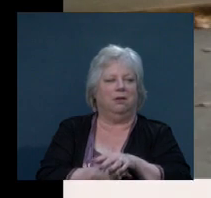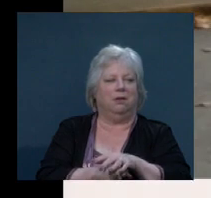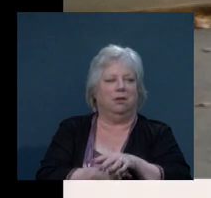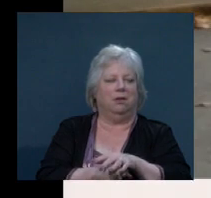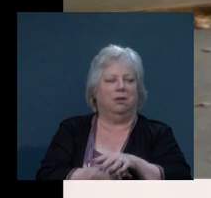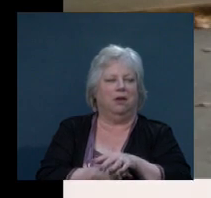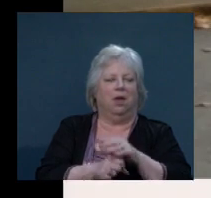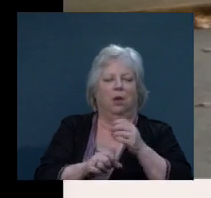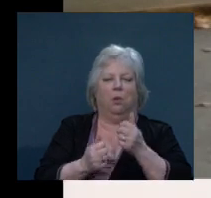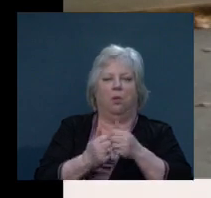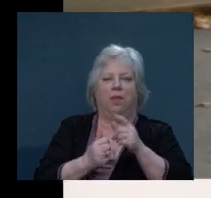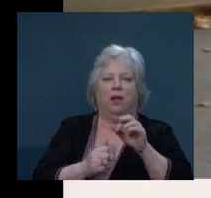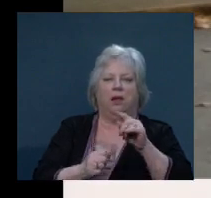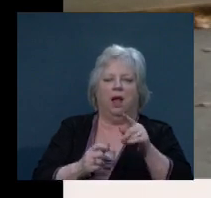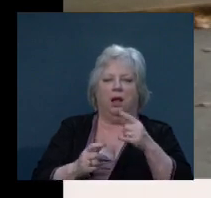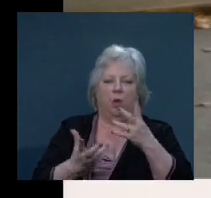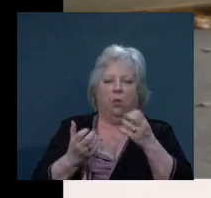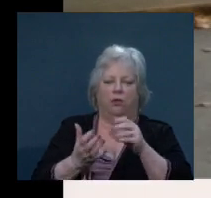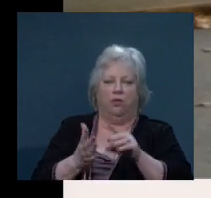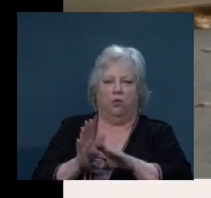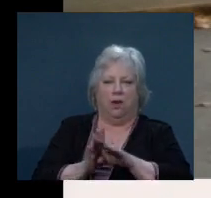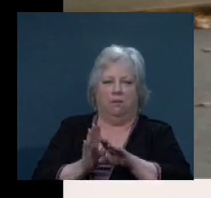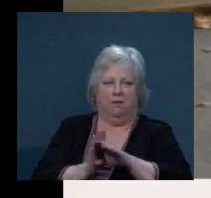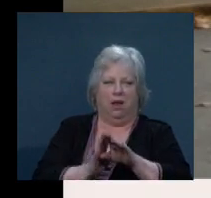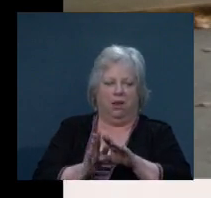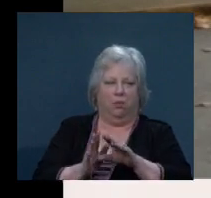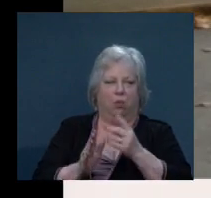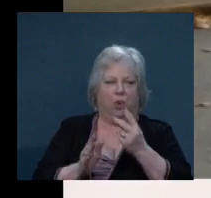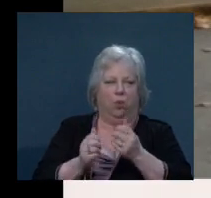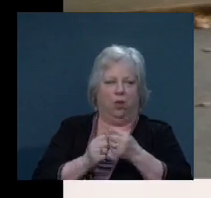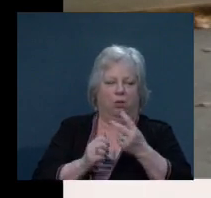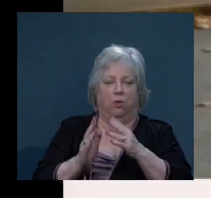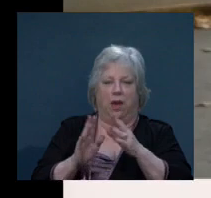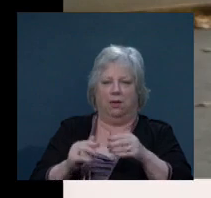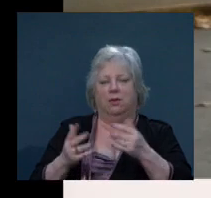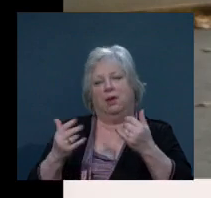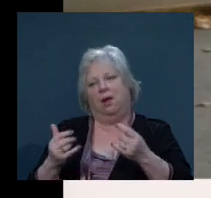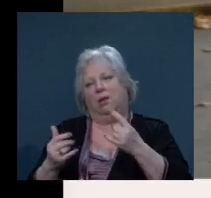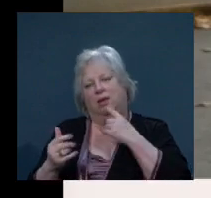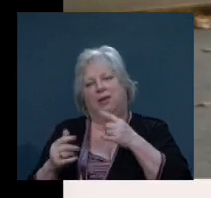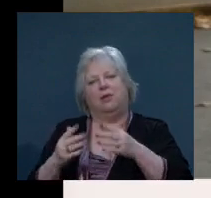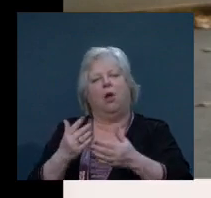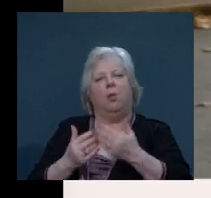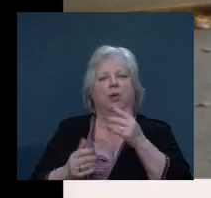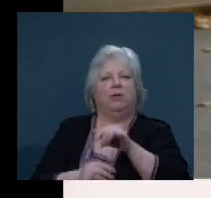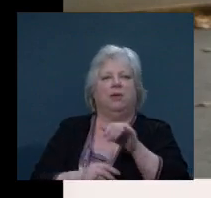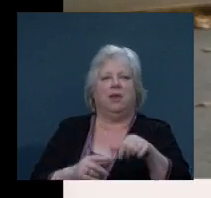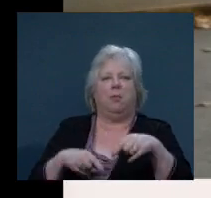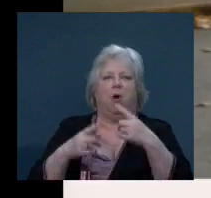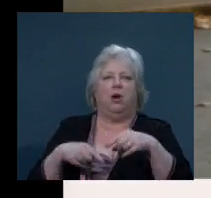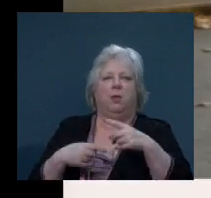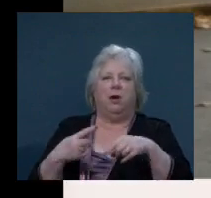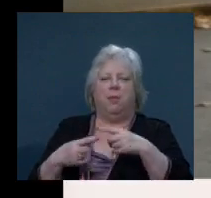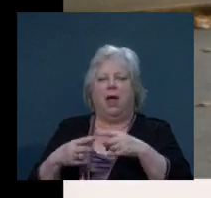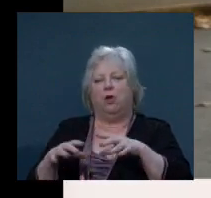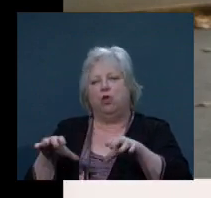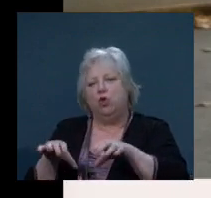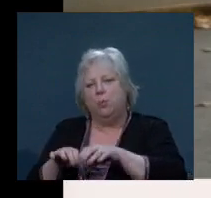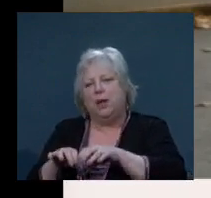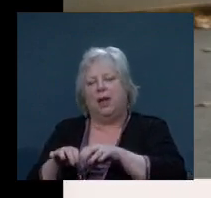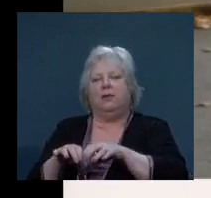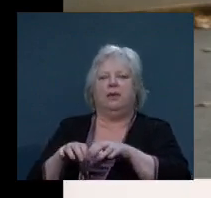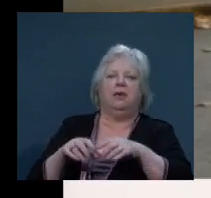two houses. Now, this is almost an argument, as you heard, about duplexes versus people living in houses,